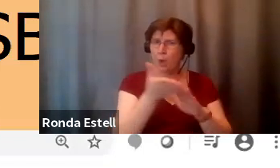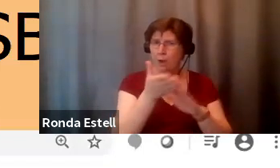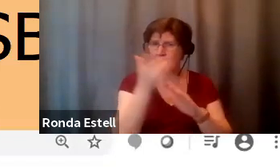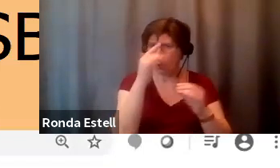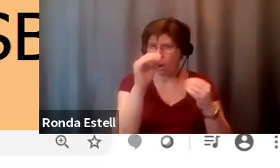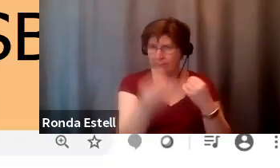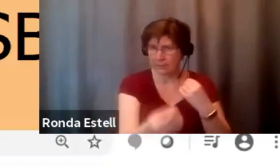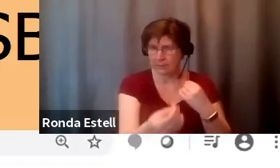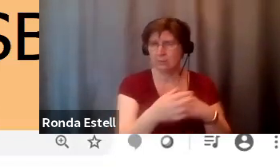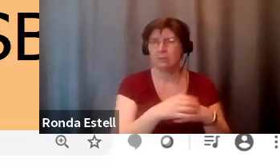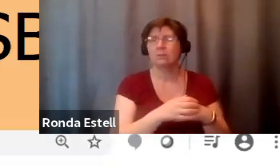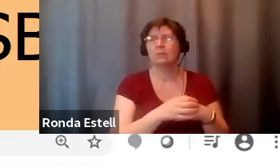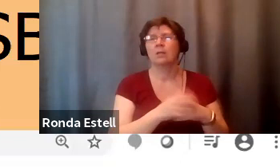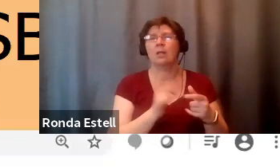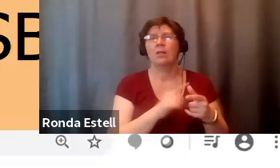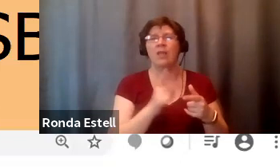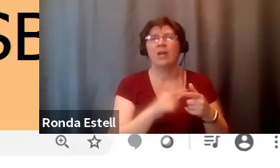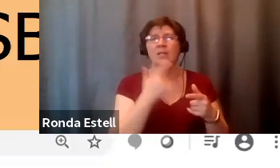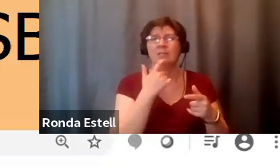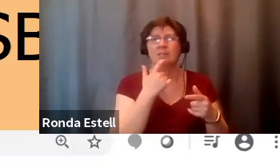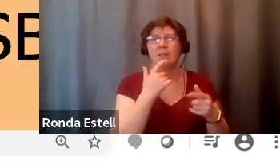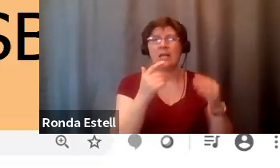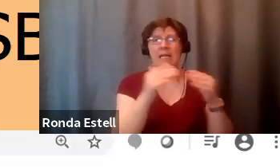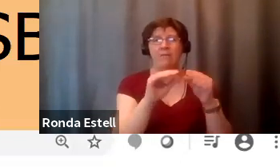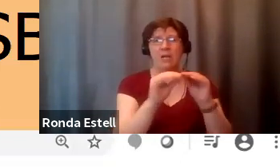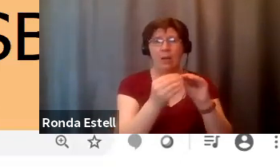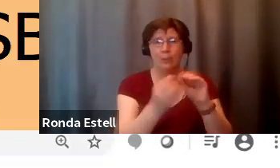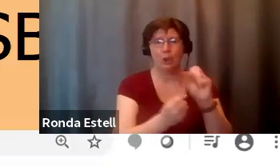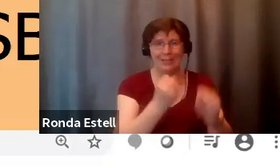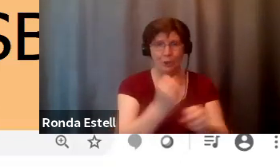office. And then it said in even numbered years,